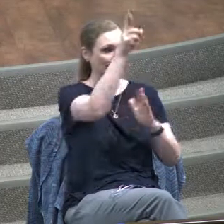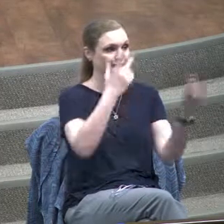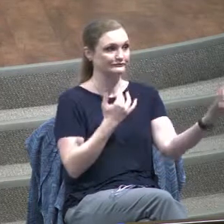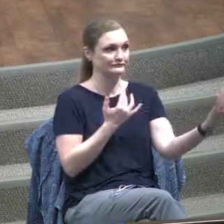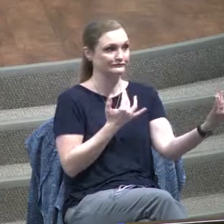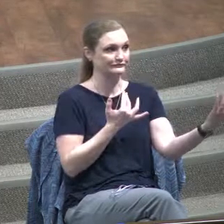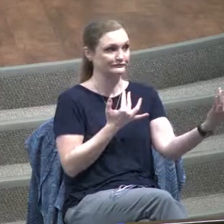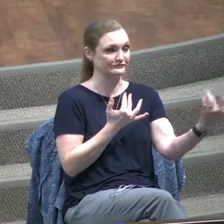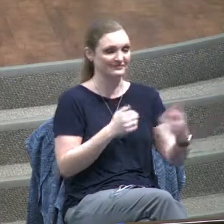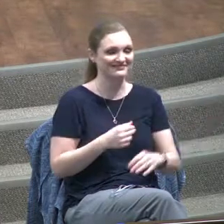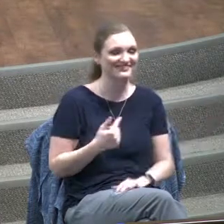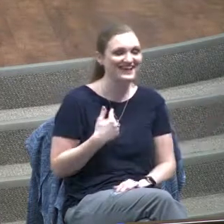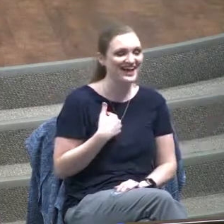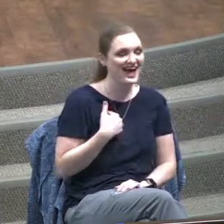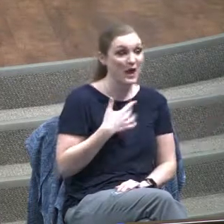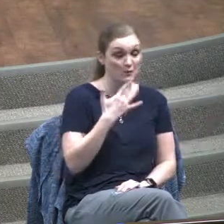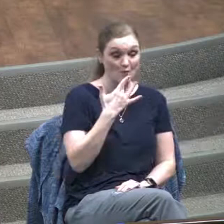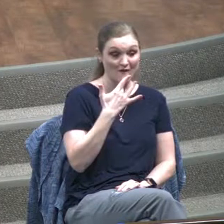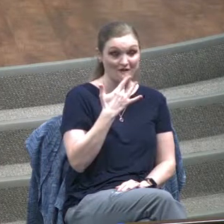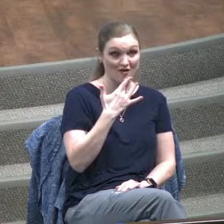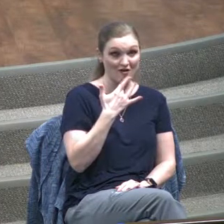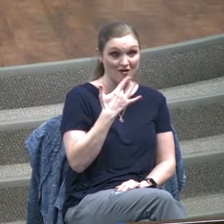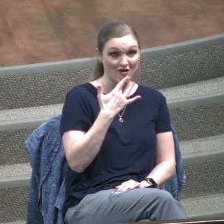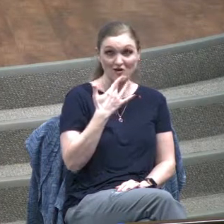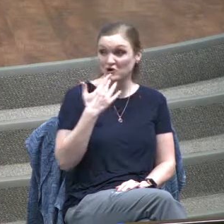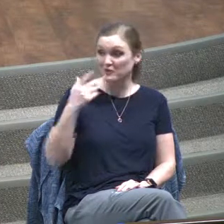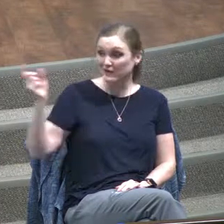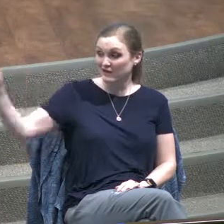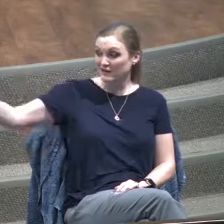I actually prefer to be down here.